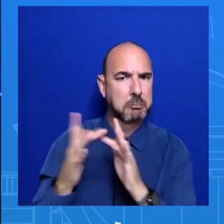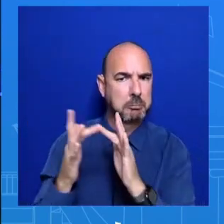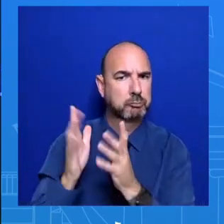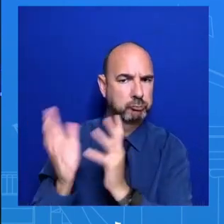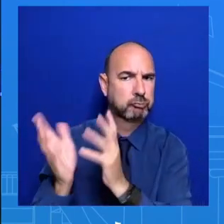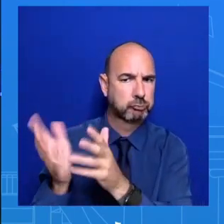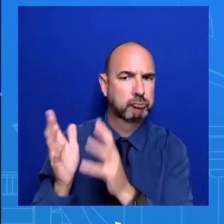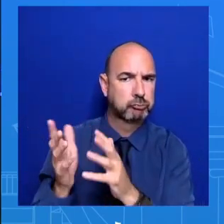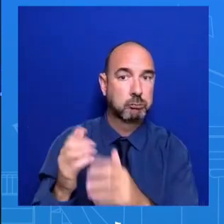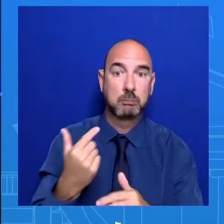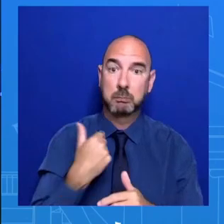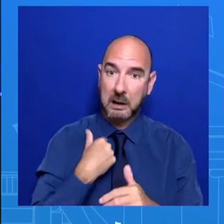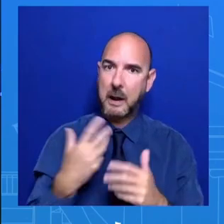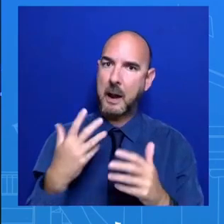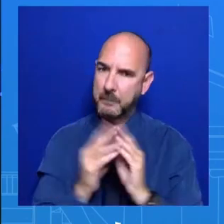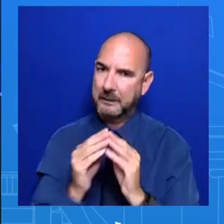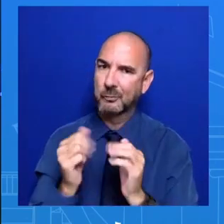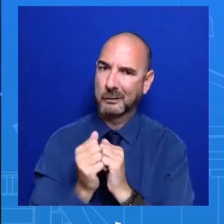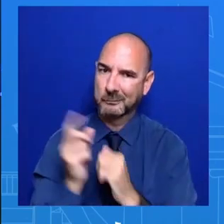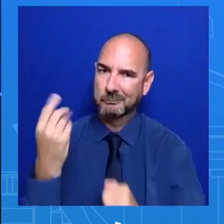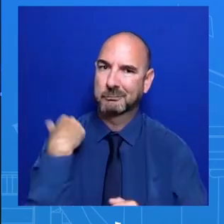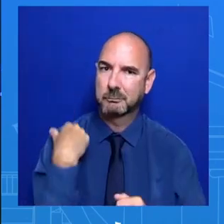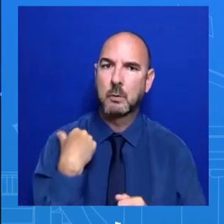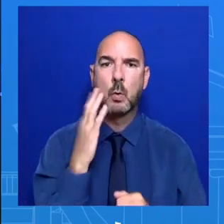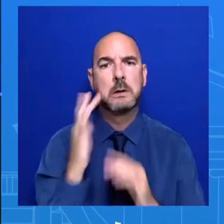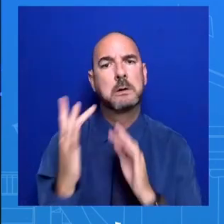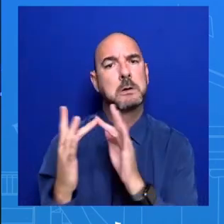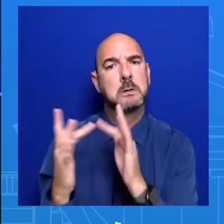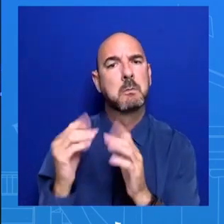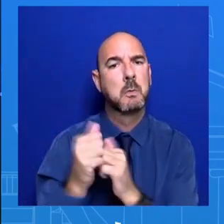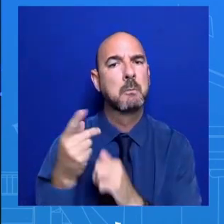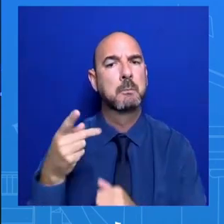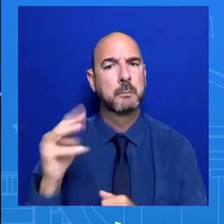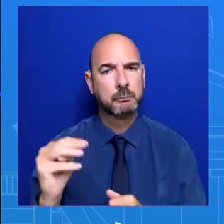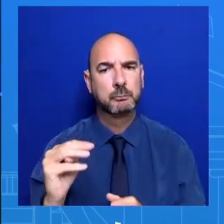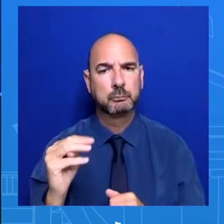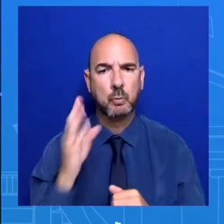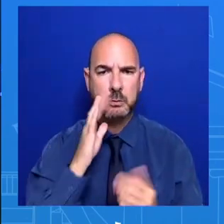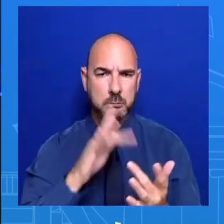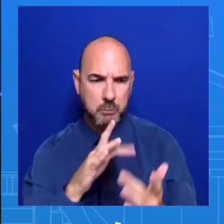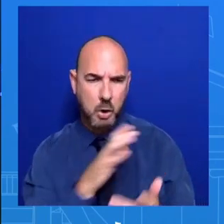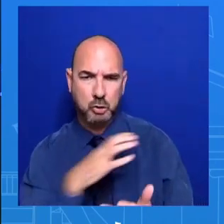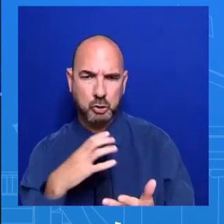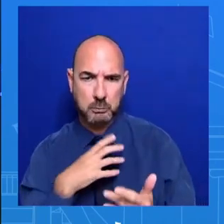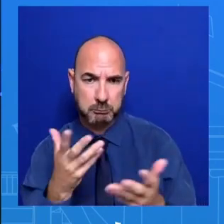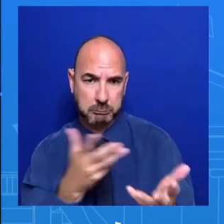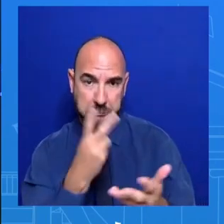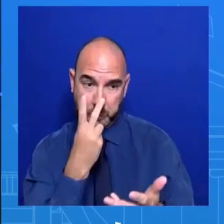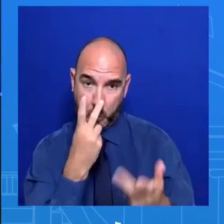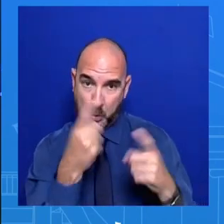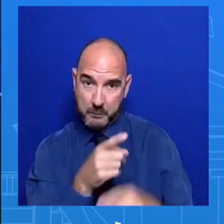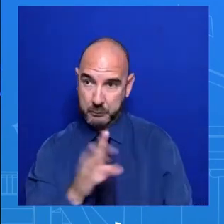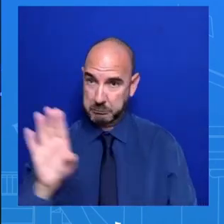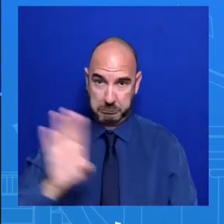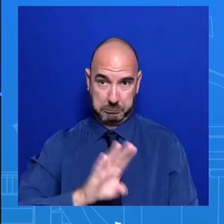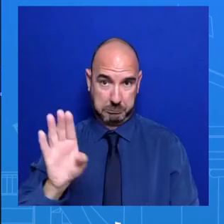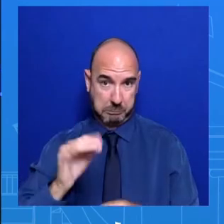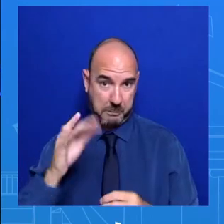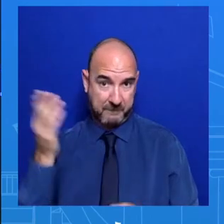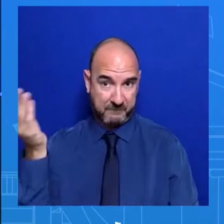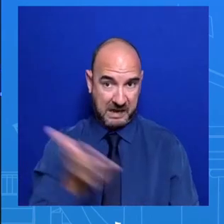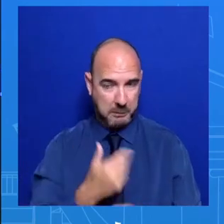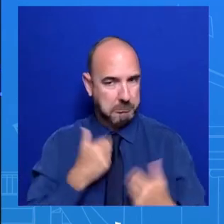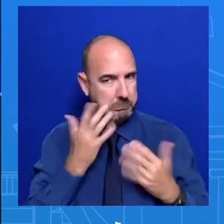we'll stay in touch with the Prime Minister, and obviously we'll stay in touch with the Congress and see what happens. Yeah. Japan hosts the largest number of U.S.